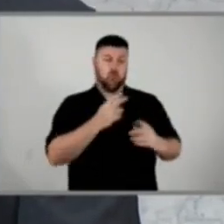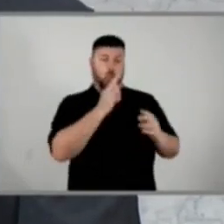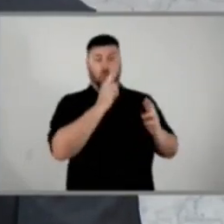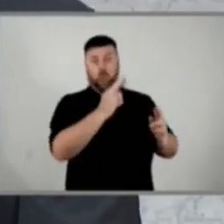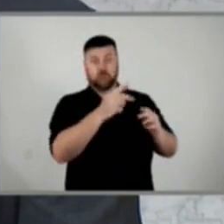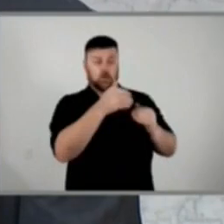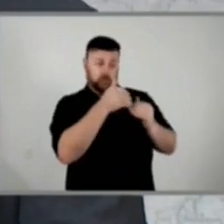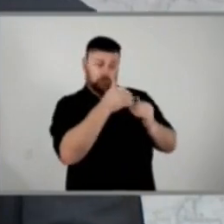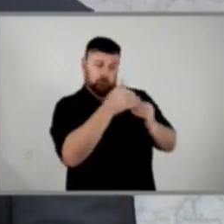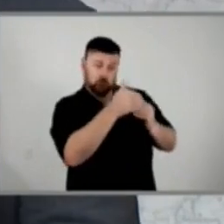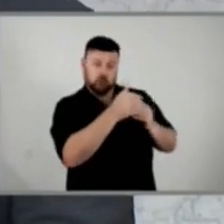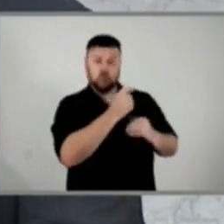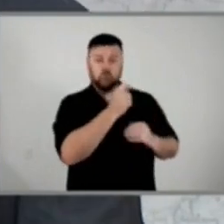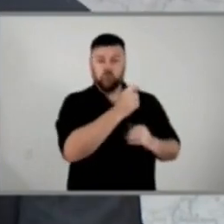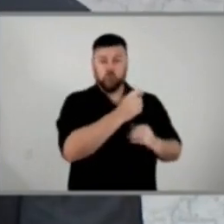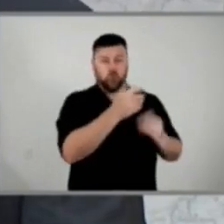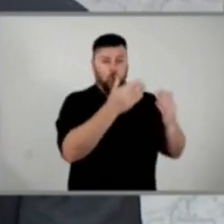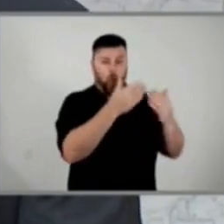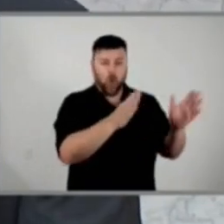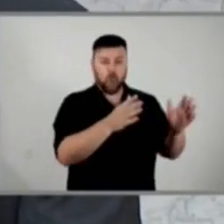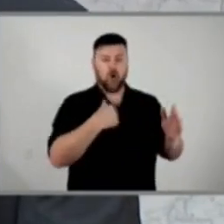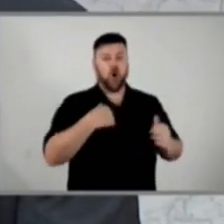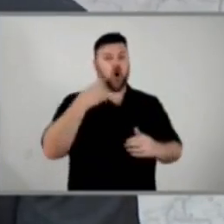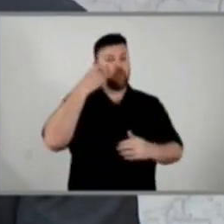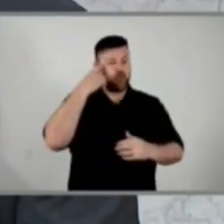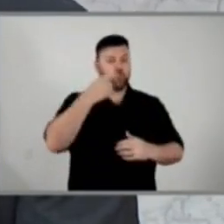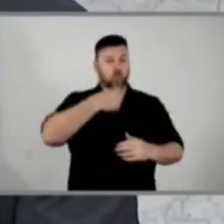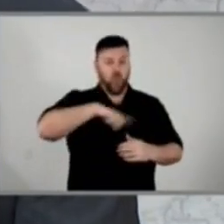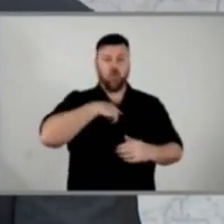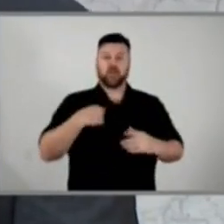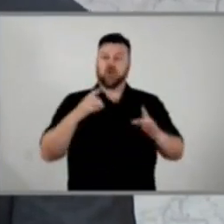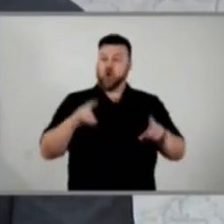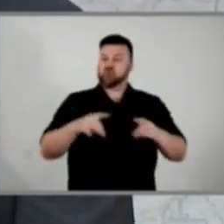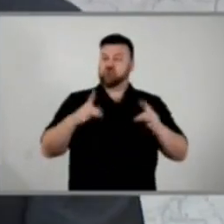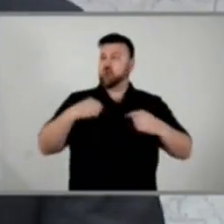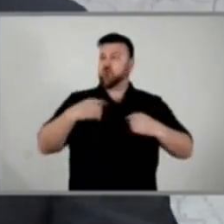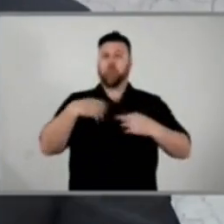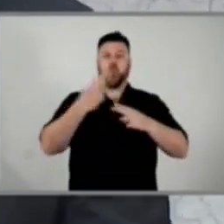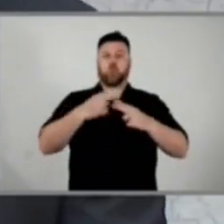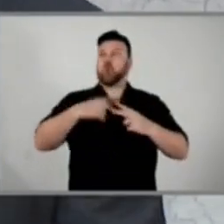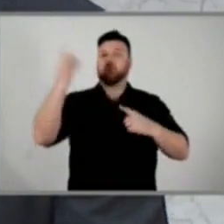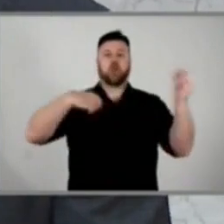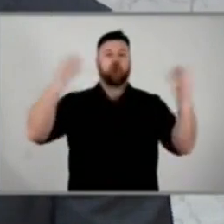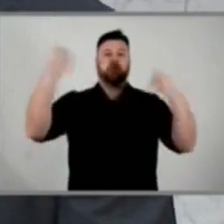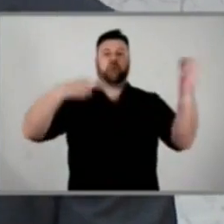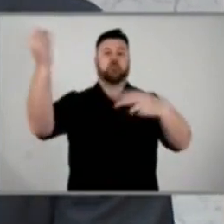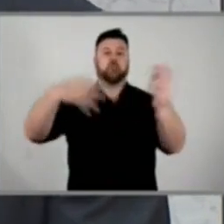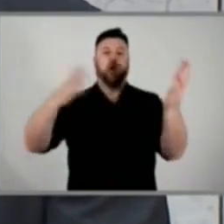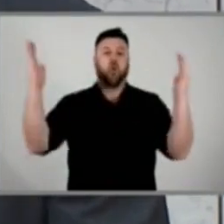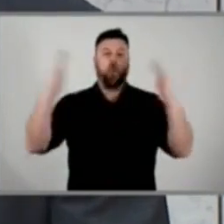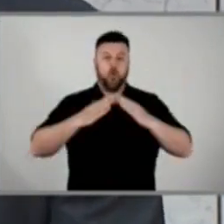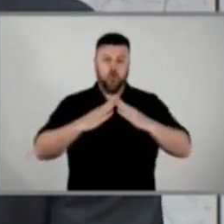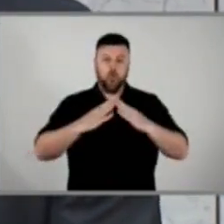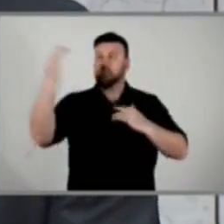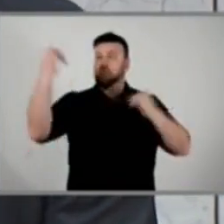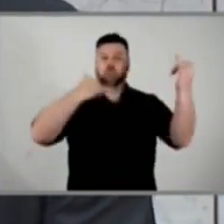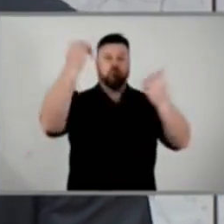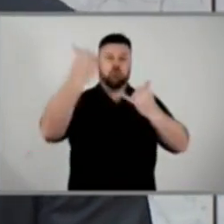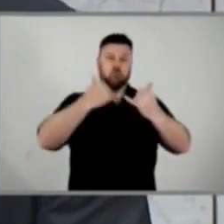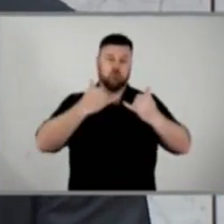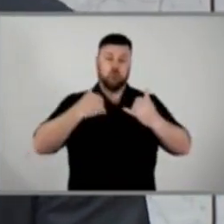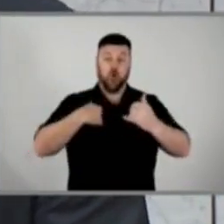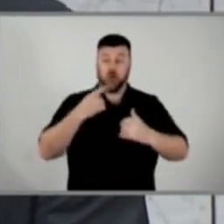will really give us a bit more pace in getting people back before Christmas. Of those 26,000 that I said before, we want to